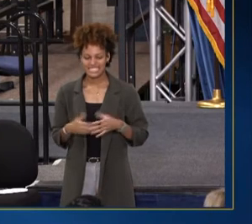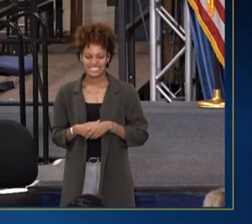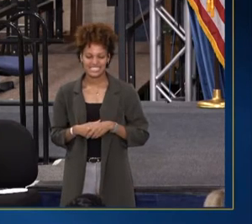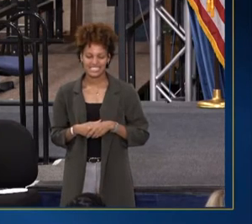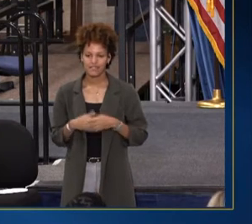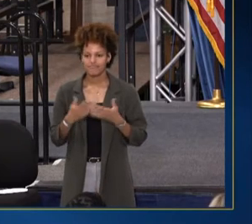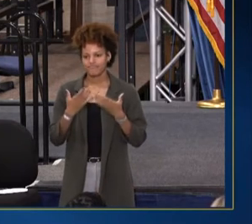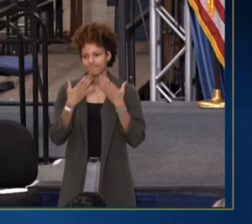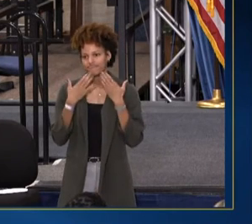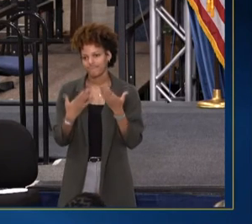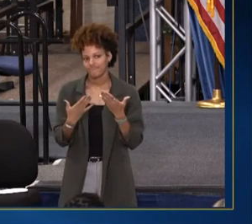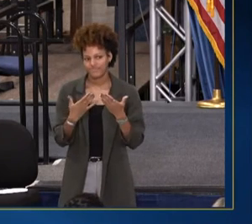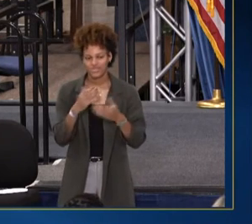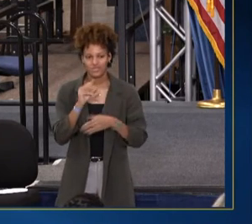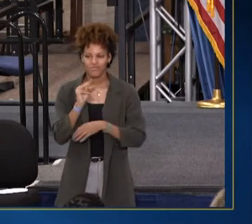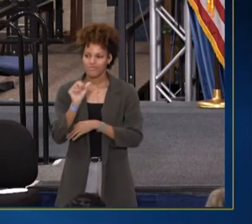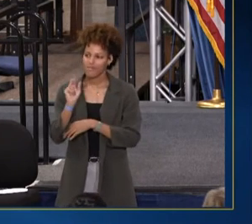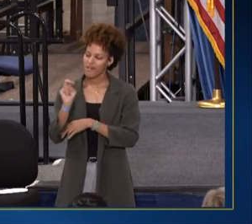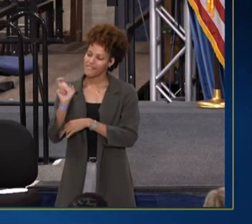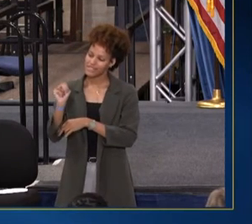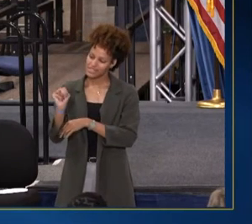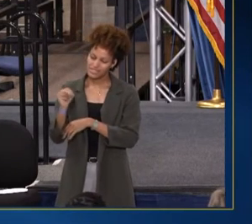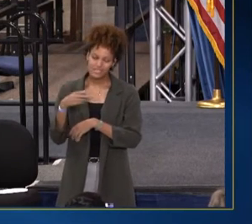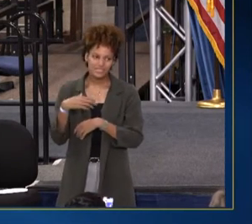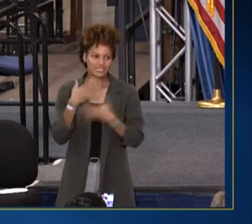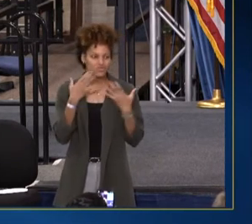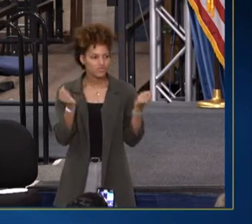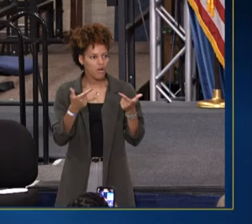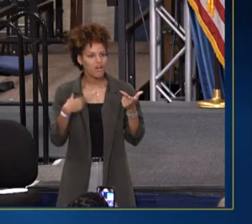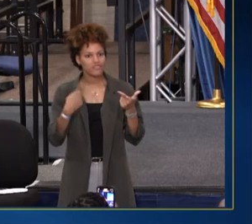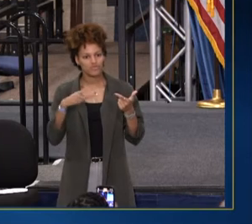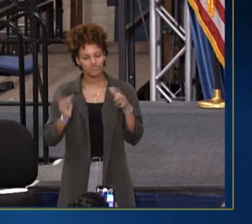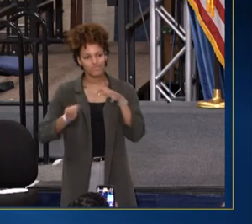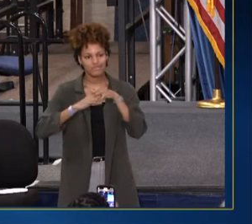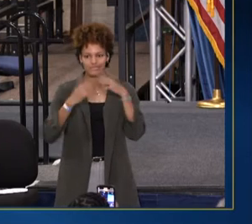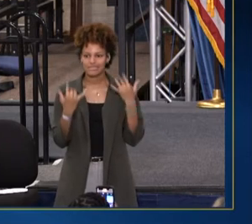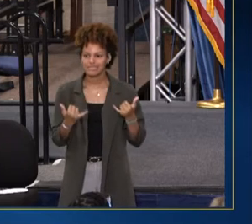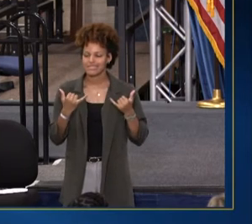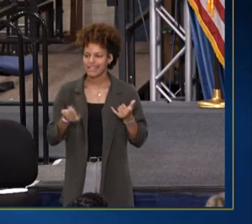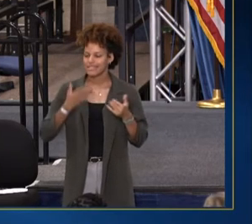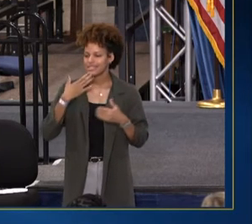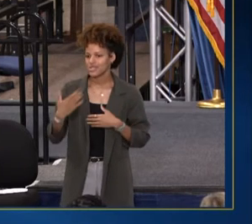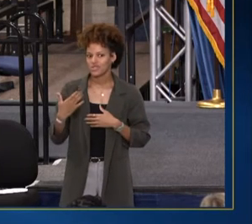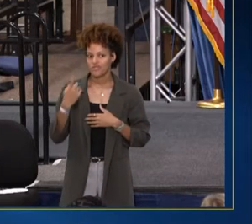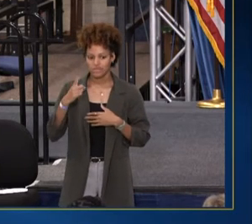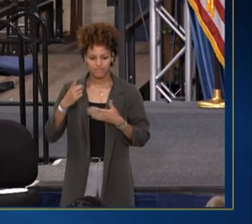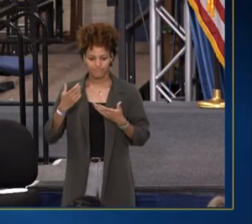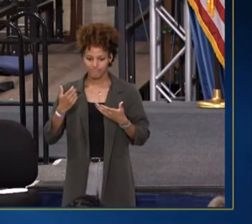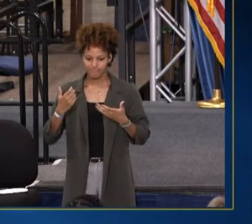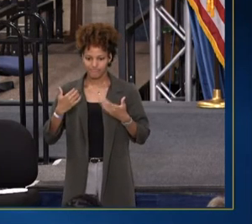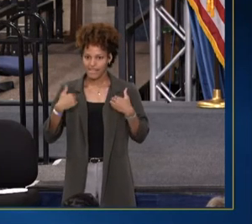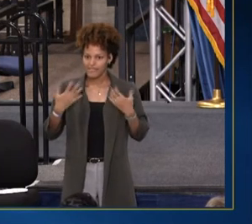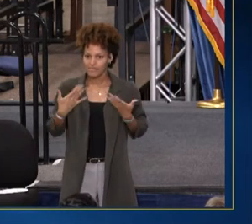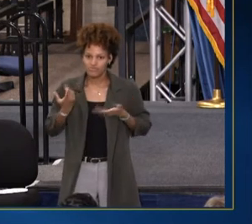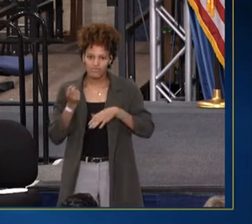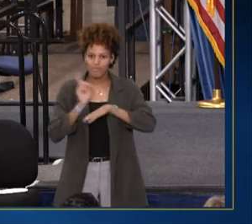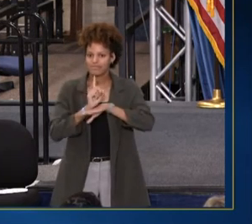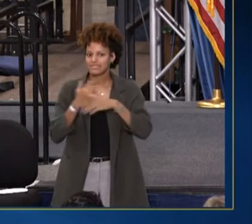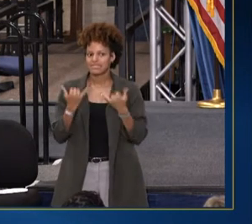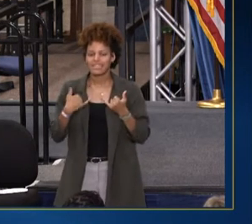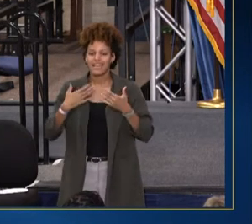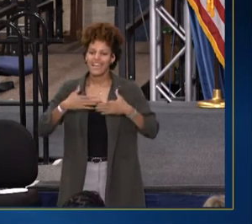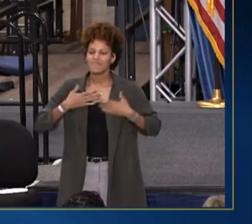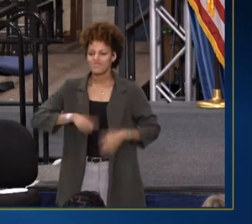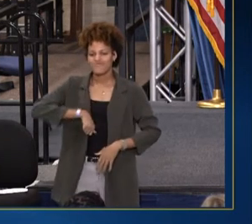So thank you, Marvin. Thank you all for being here today. Thank you for having me here today. Happy Pride